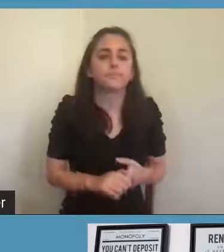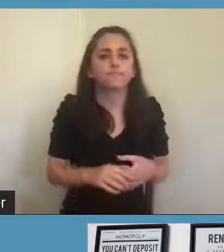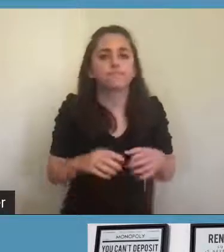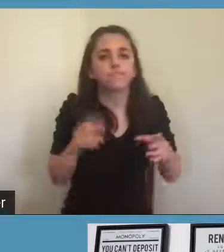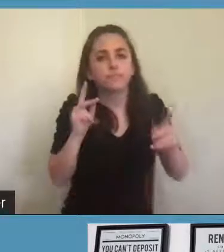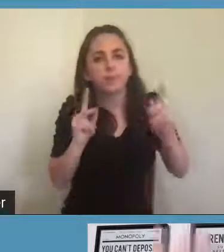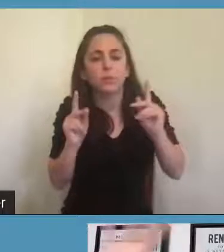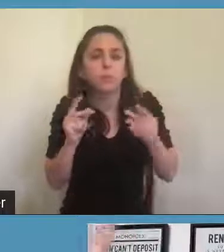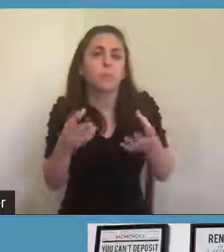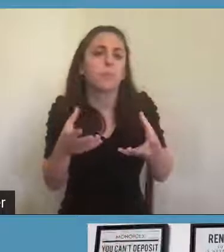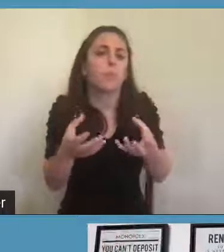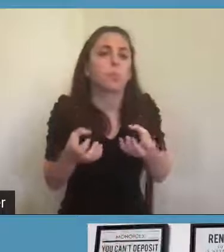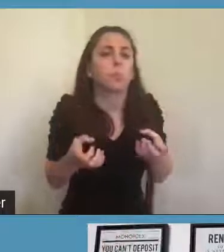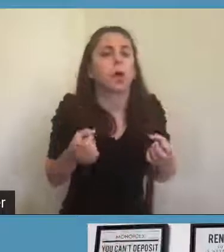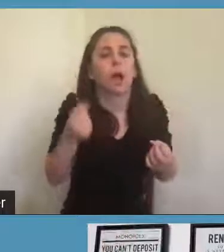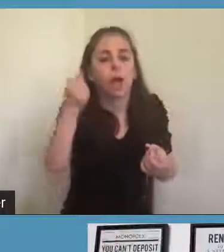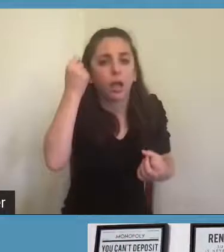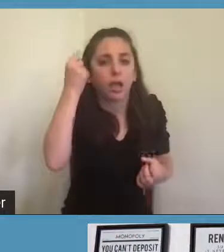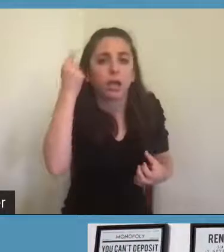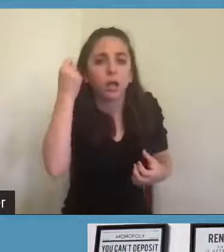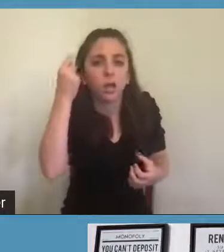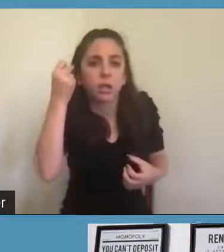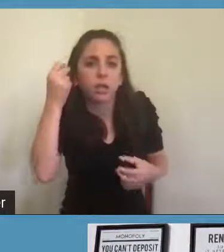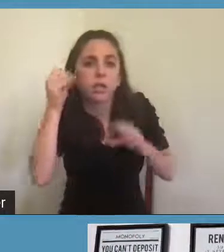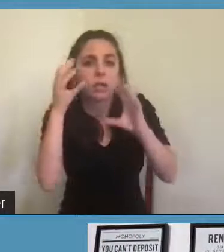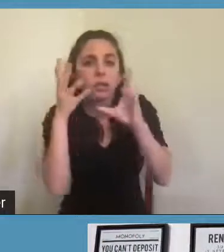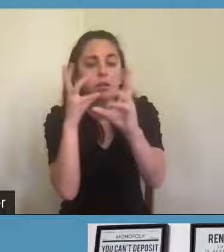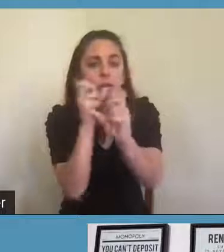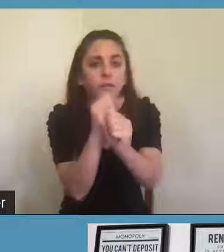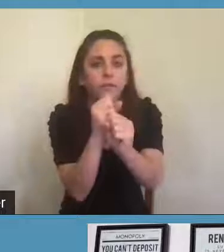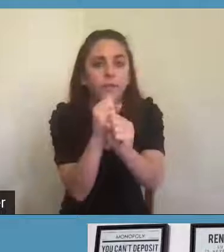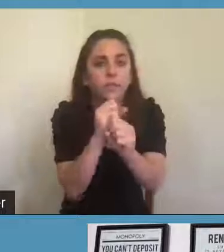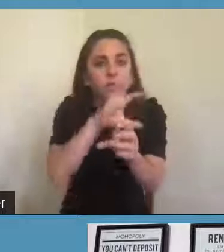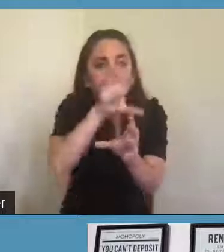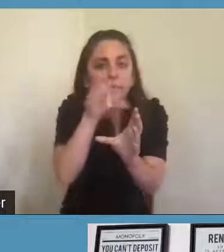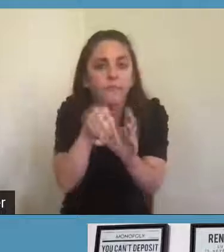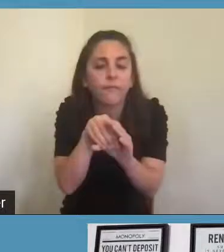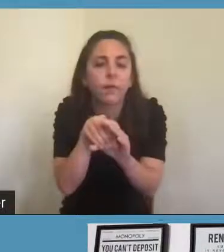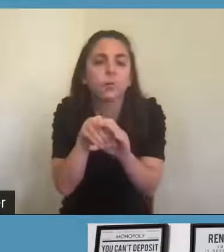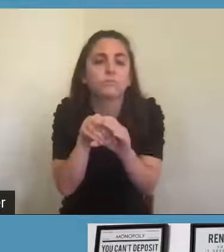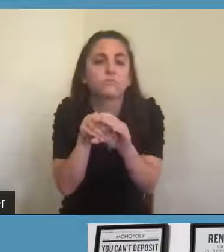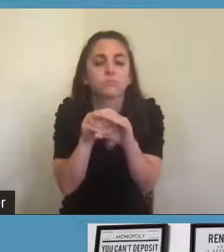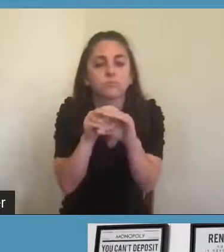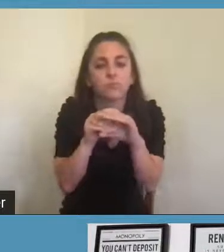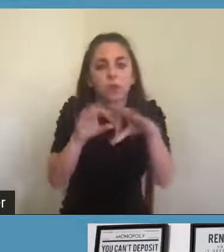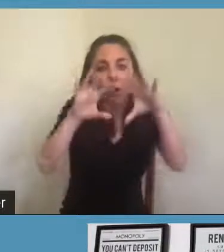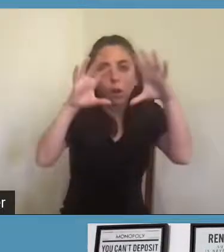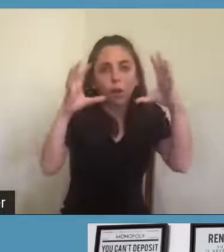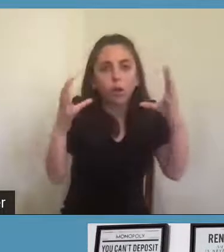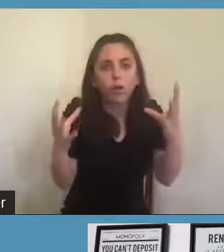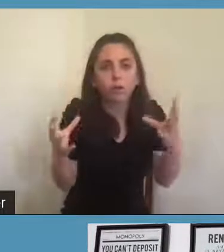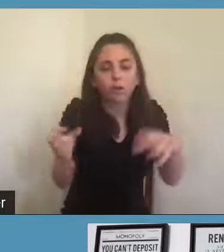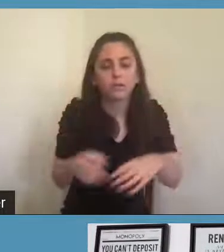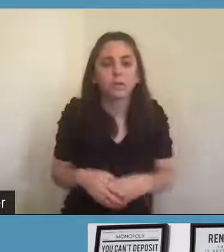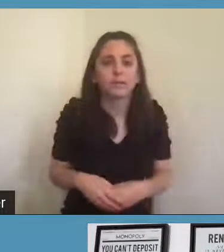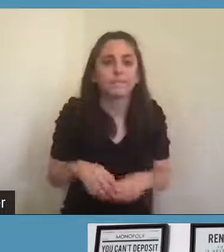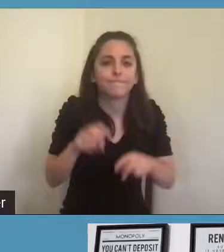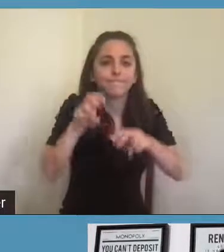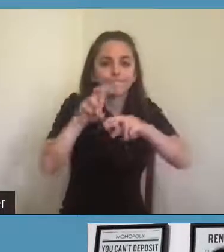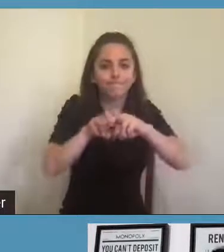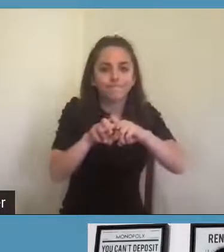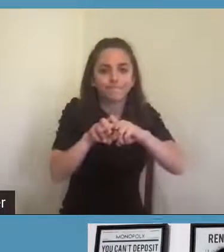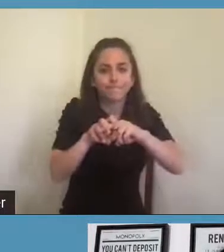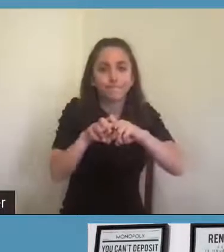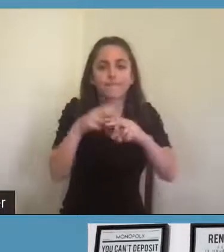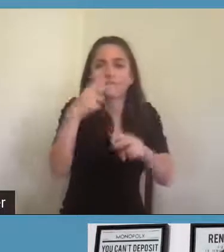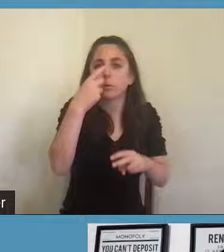understand that kind of general overview. They'll be captivated to sit and watch for a 2 to 3 minute video. But you might